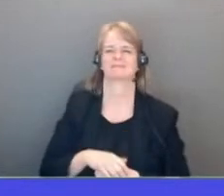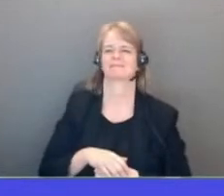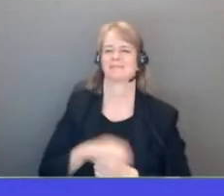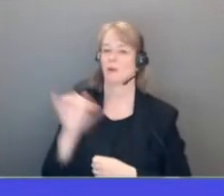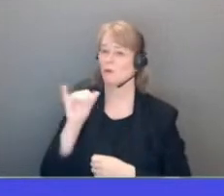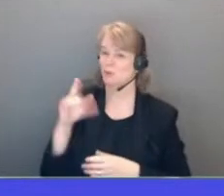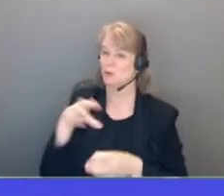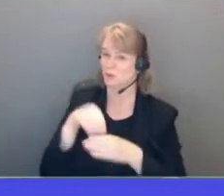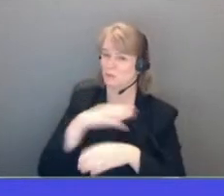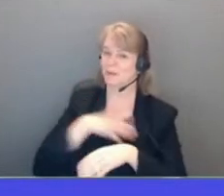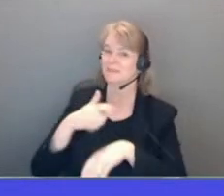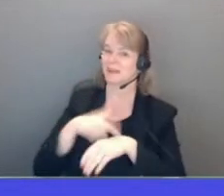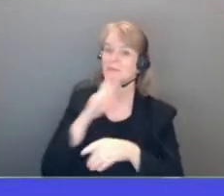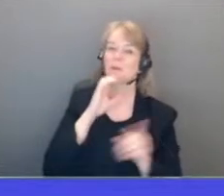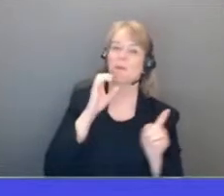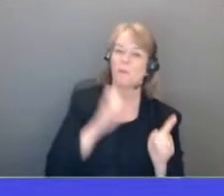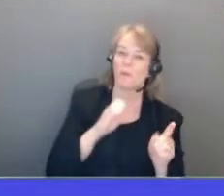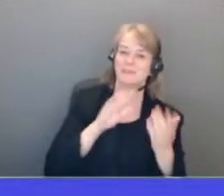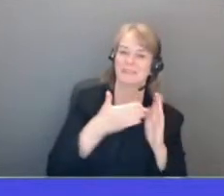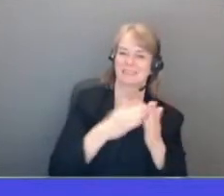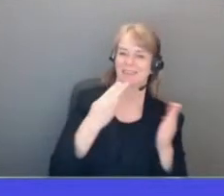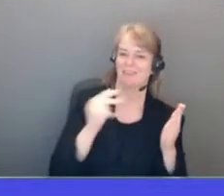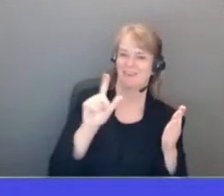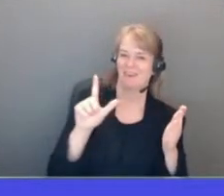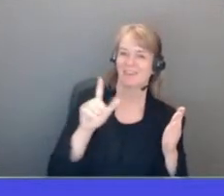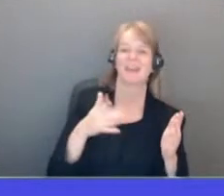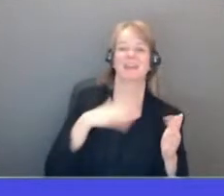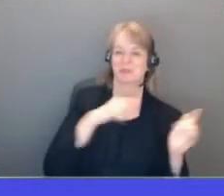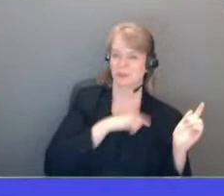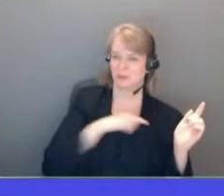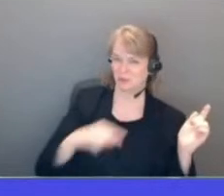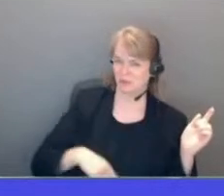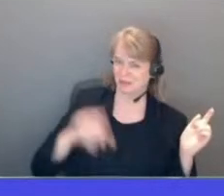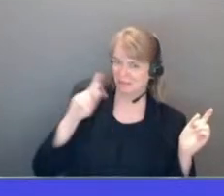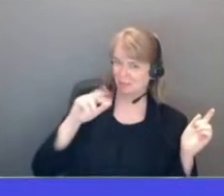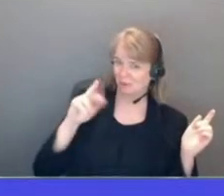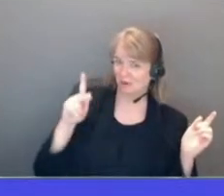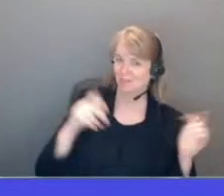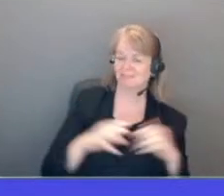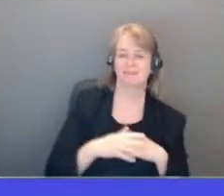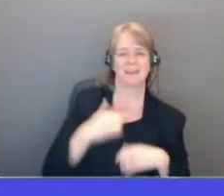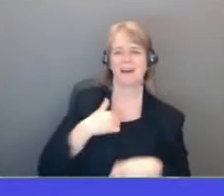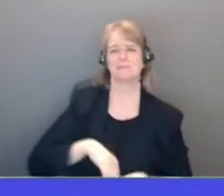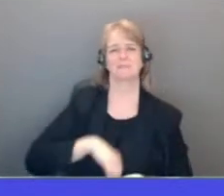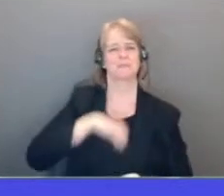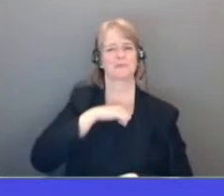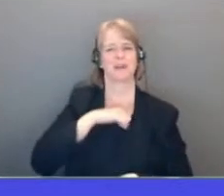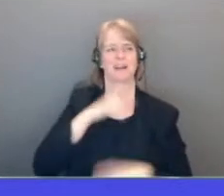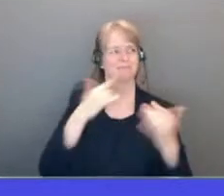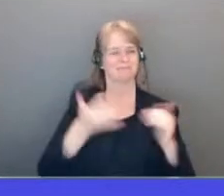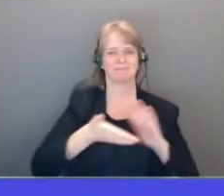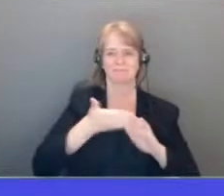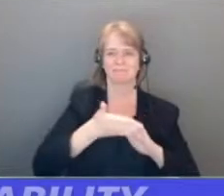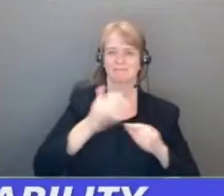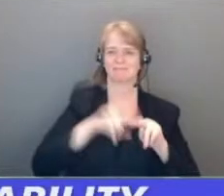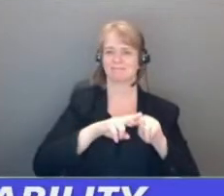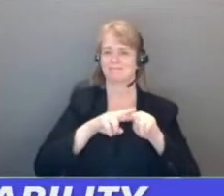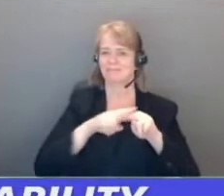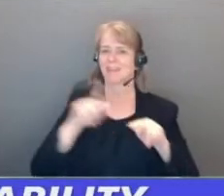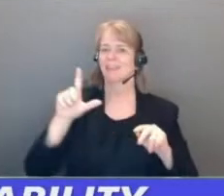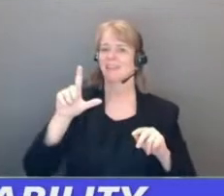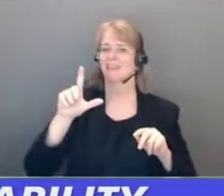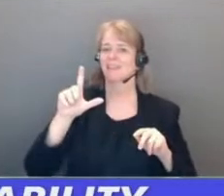time at the old City Hall and my time at Queen's Park. I'm proud of the fact that we're able to get light rail up and running, notwithstanding it had lots